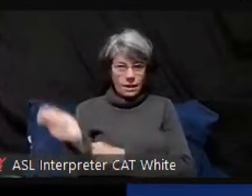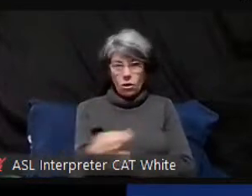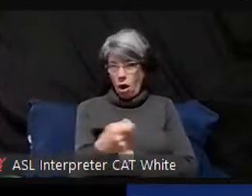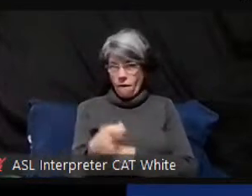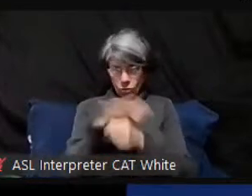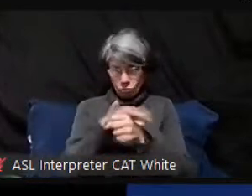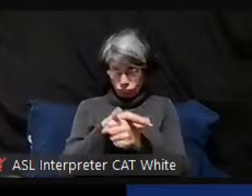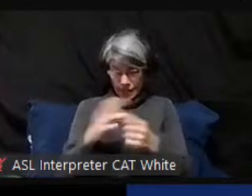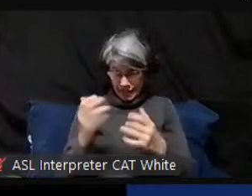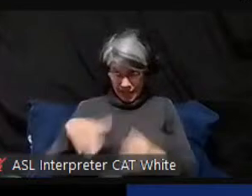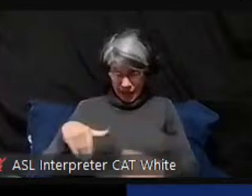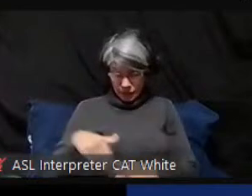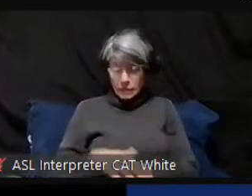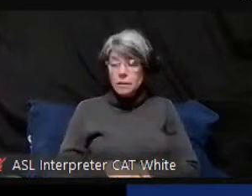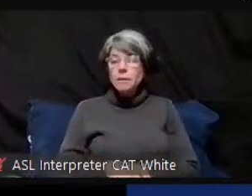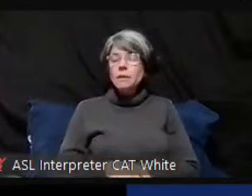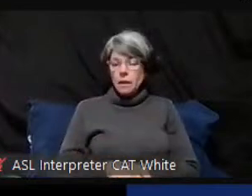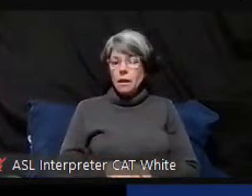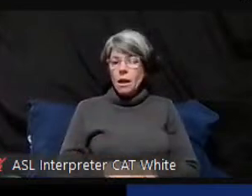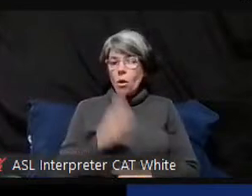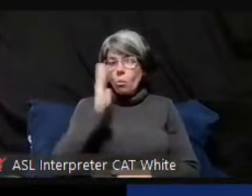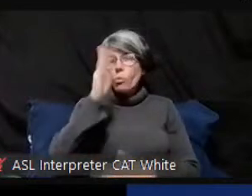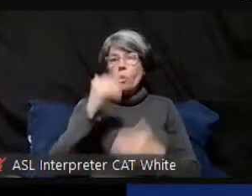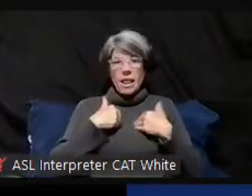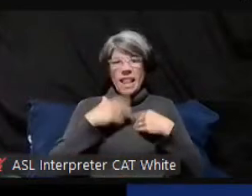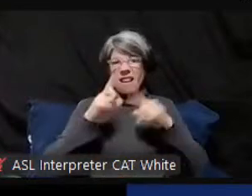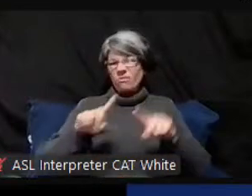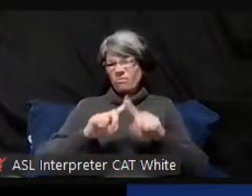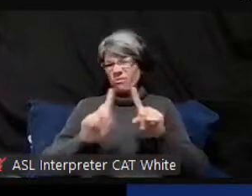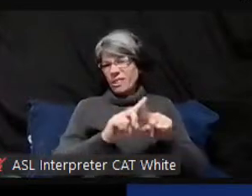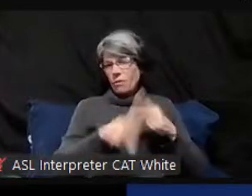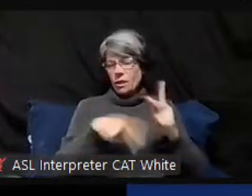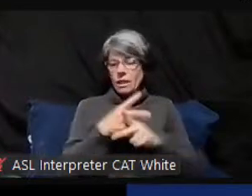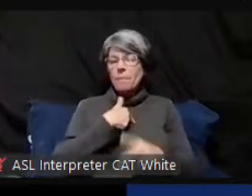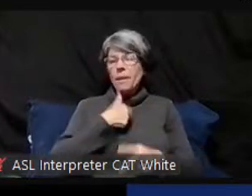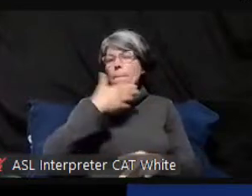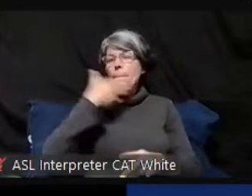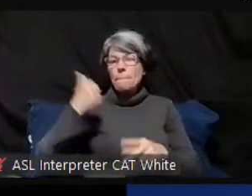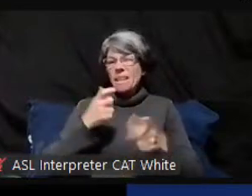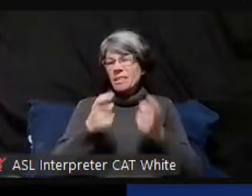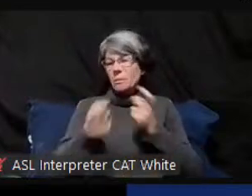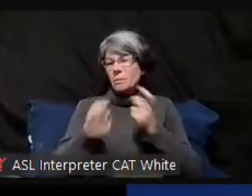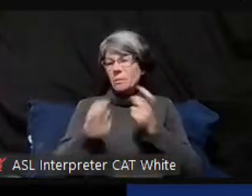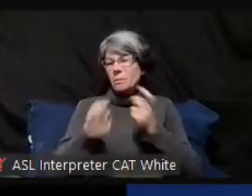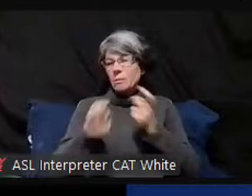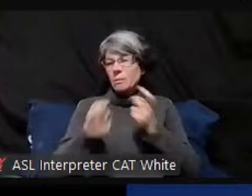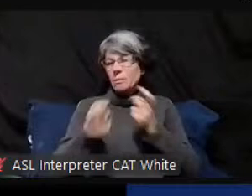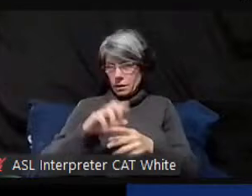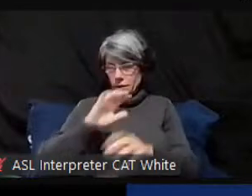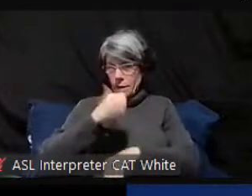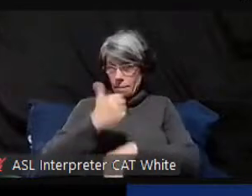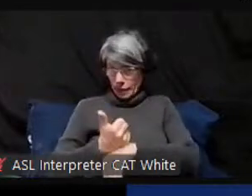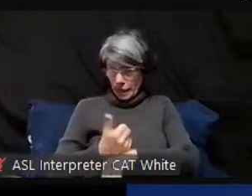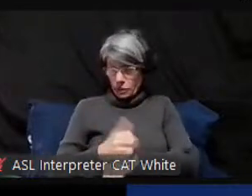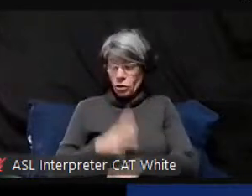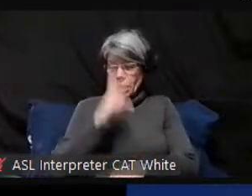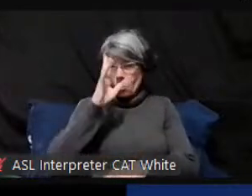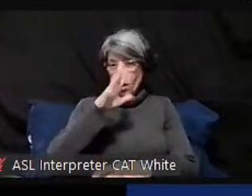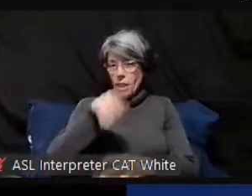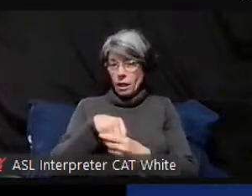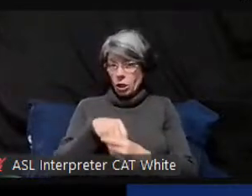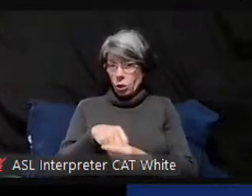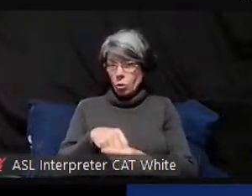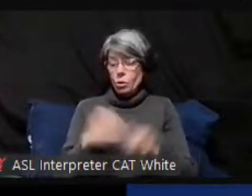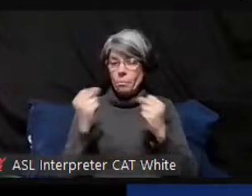we do have, we're going to have all sorts of best management practices in place to include